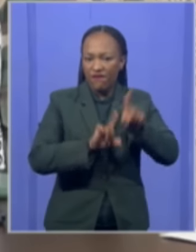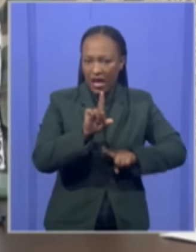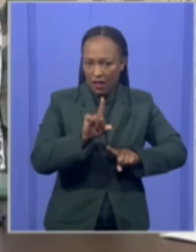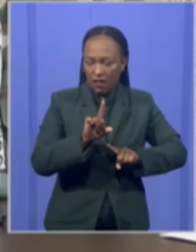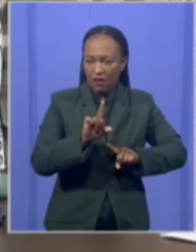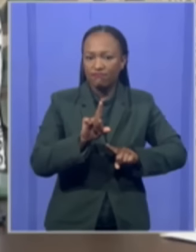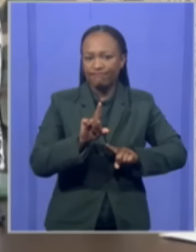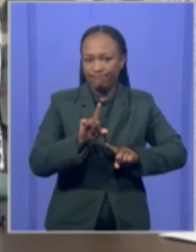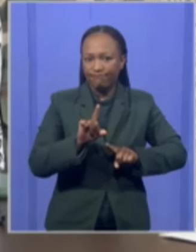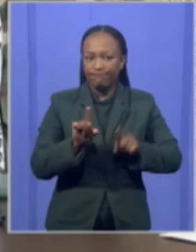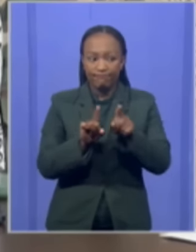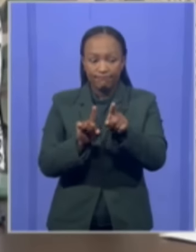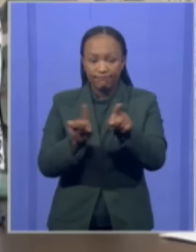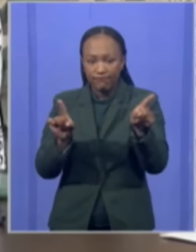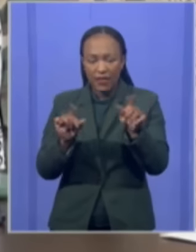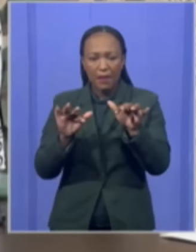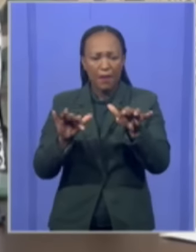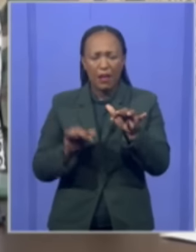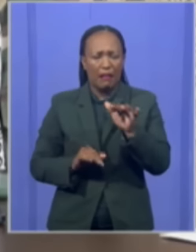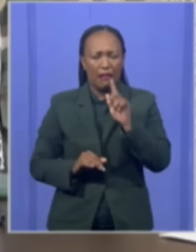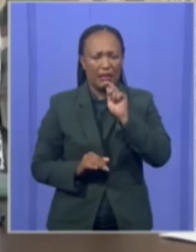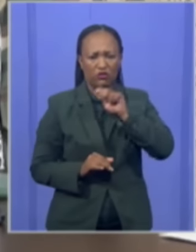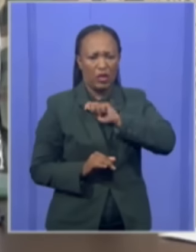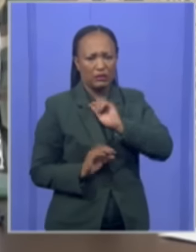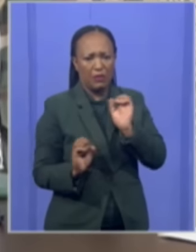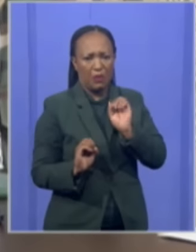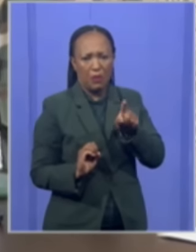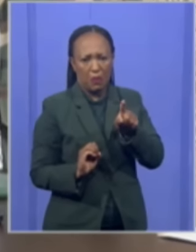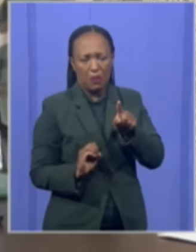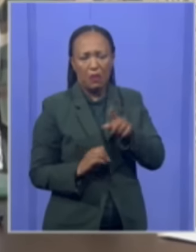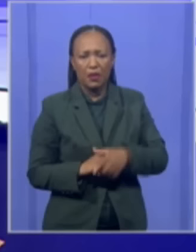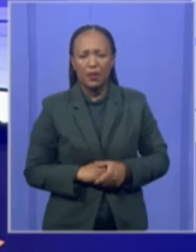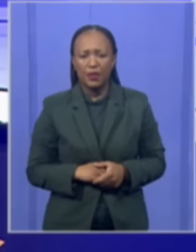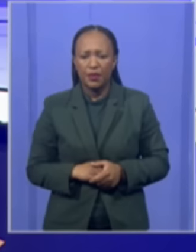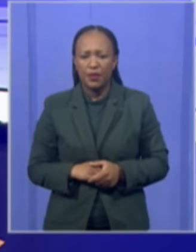citizens have lost confidence in the president.